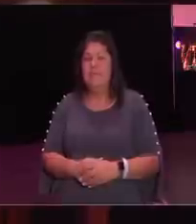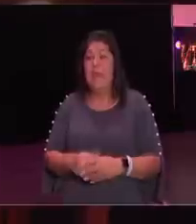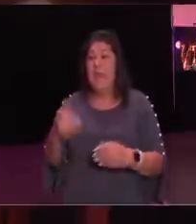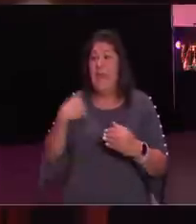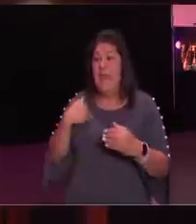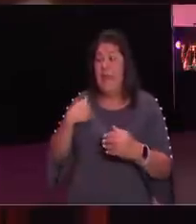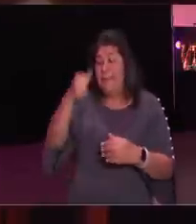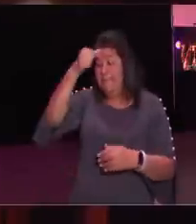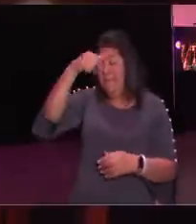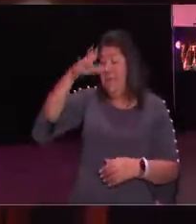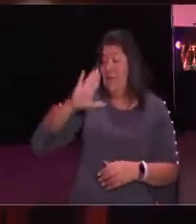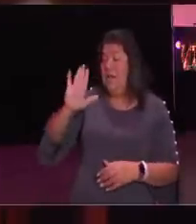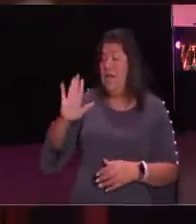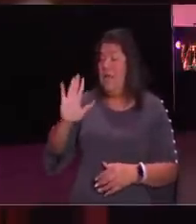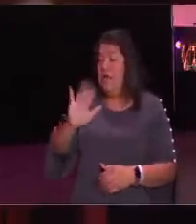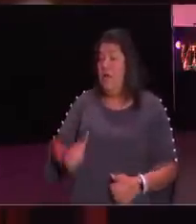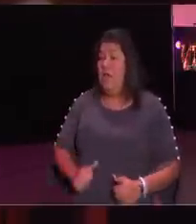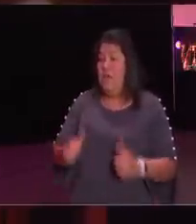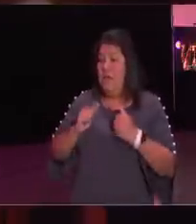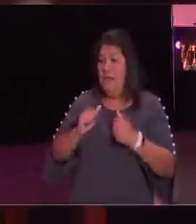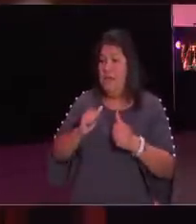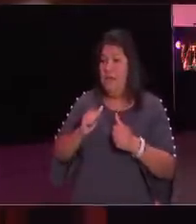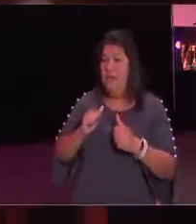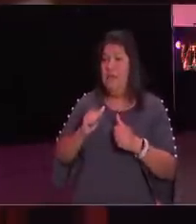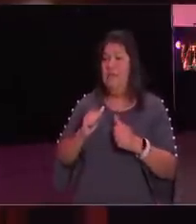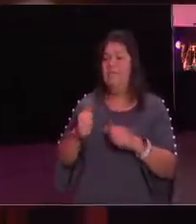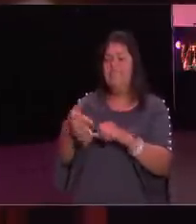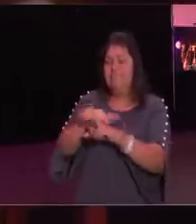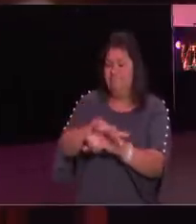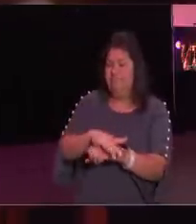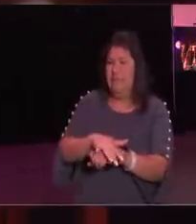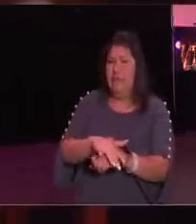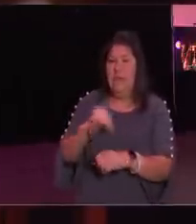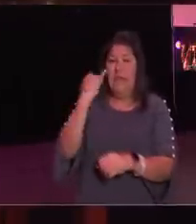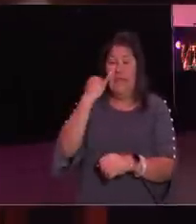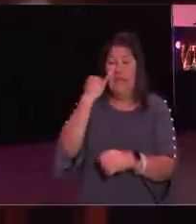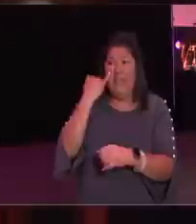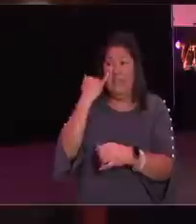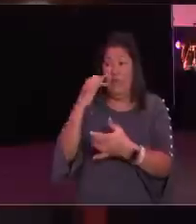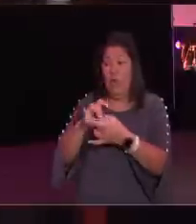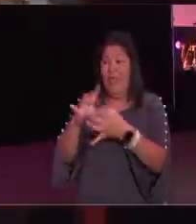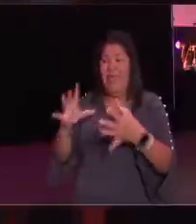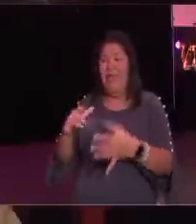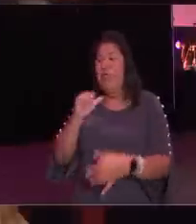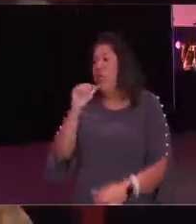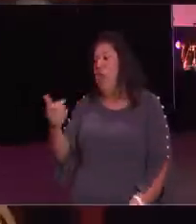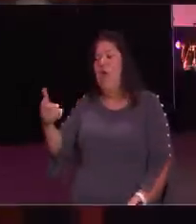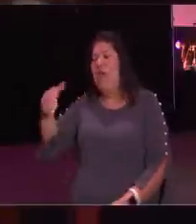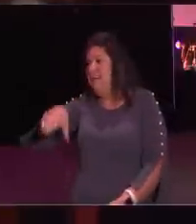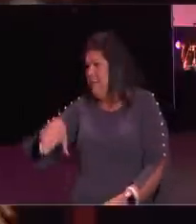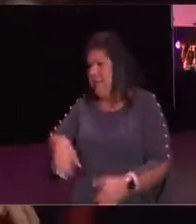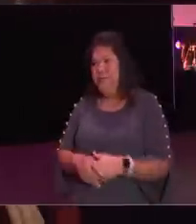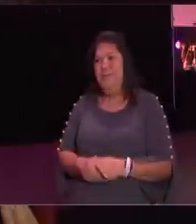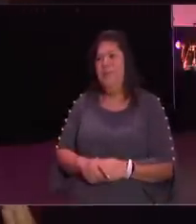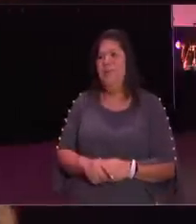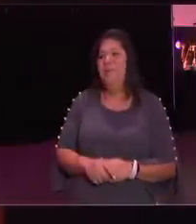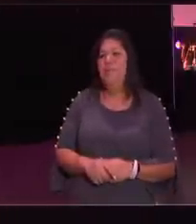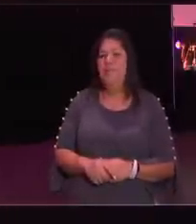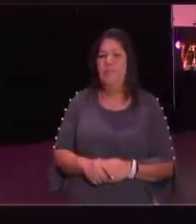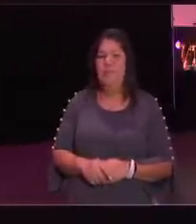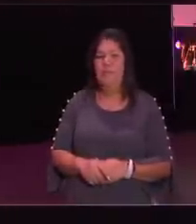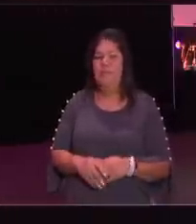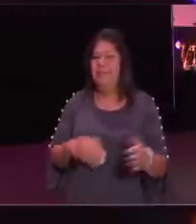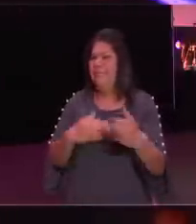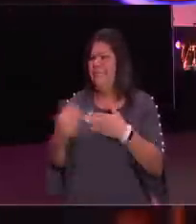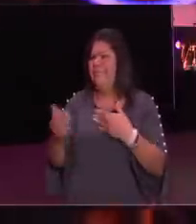If you have a man of God in your life, you're covered. But if you don't, you're not covered. It